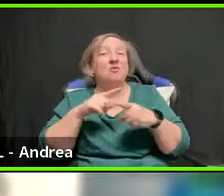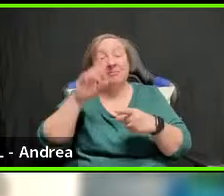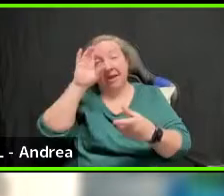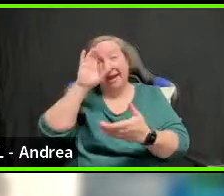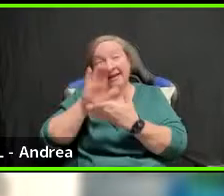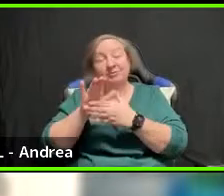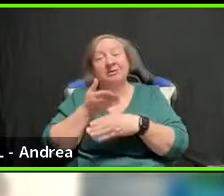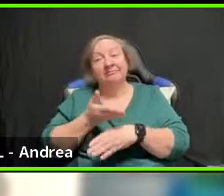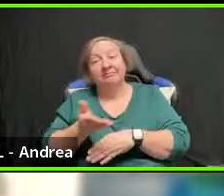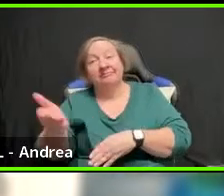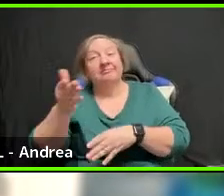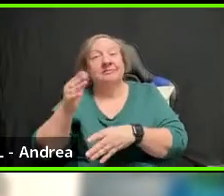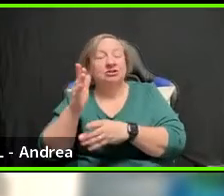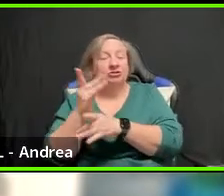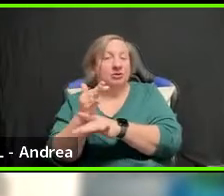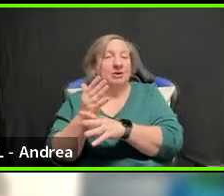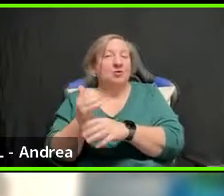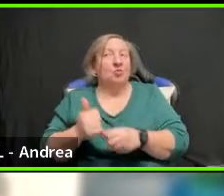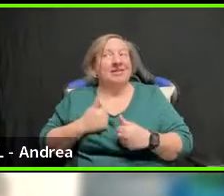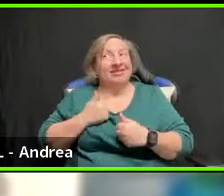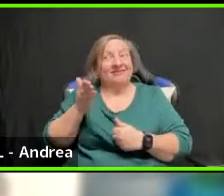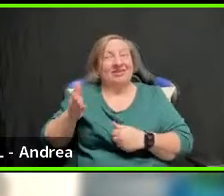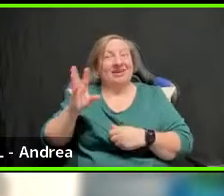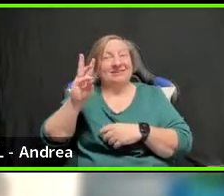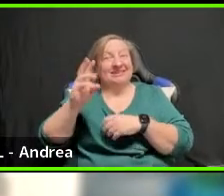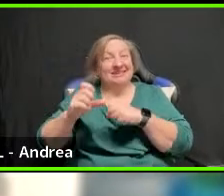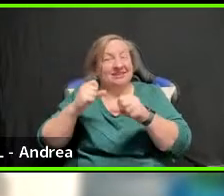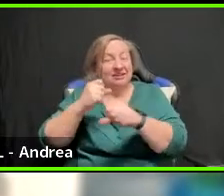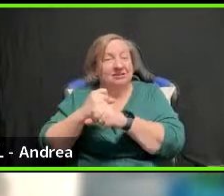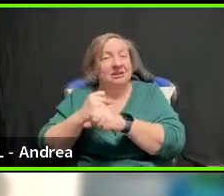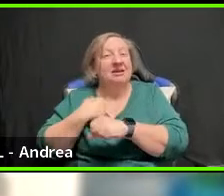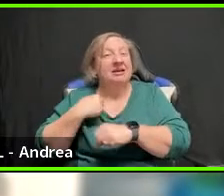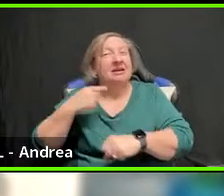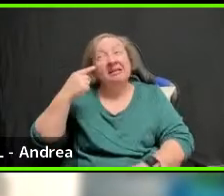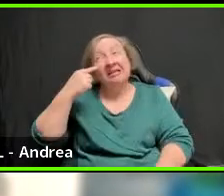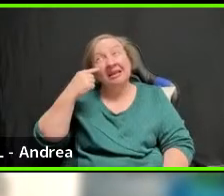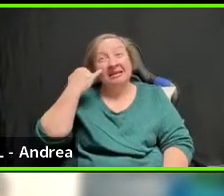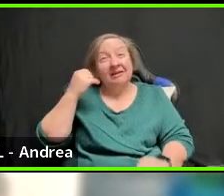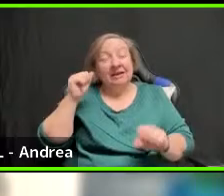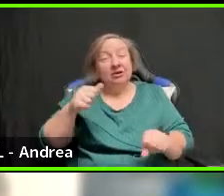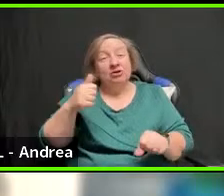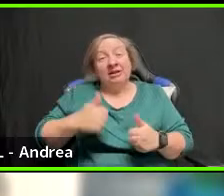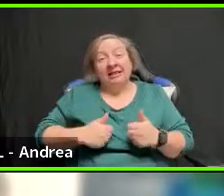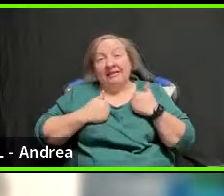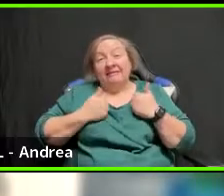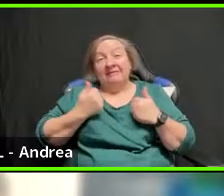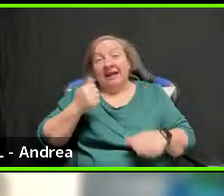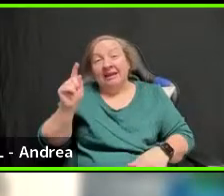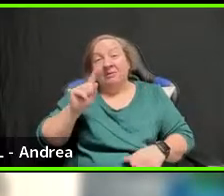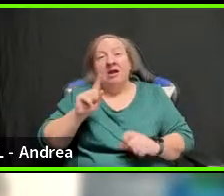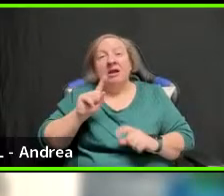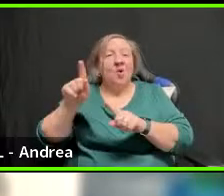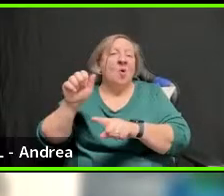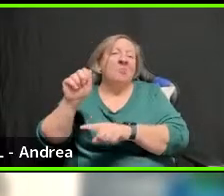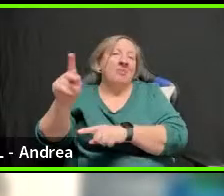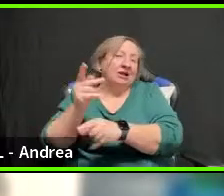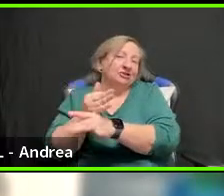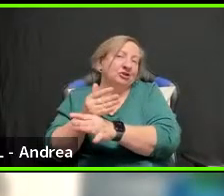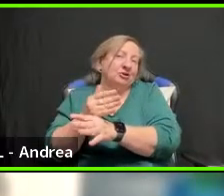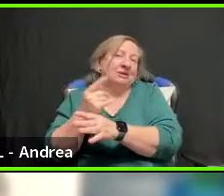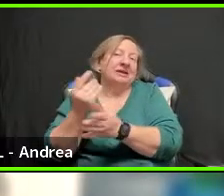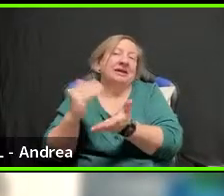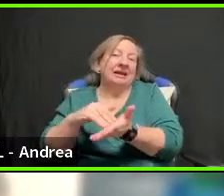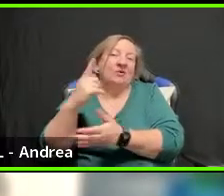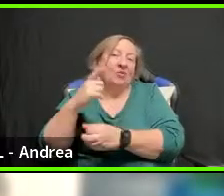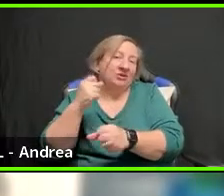Germany, where we actually lived for 6 years. So I think if I could live anywhere, I would go back to Germany for another year.